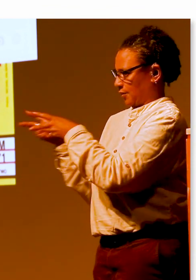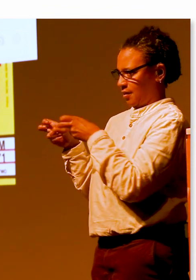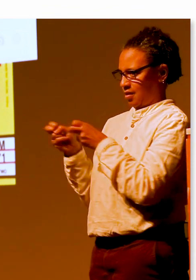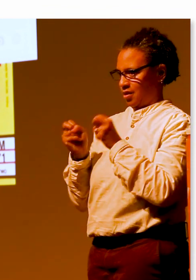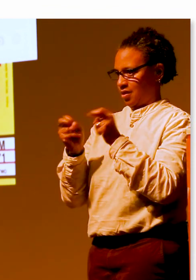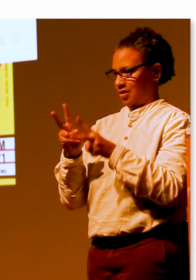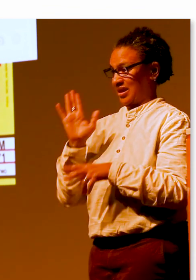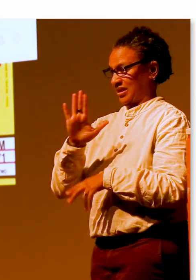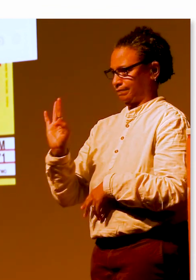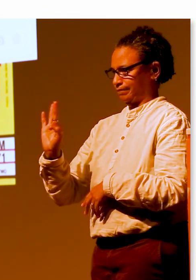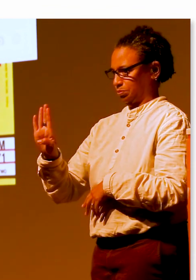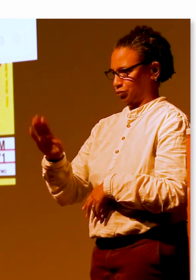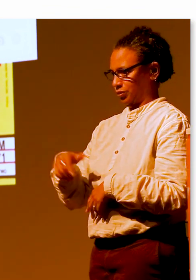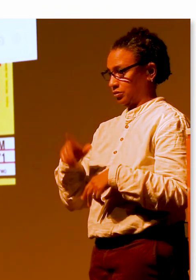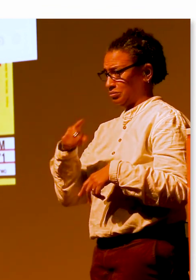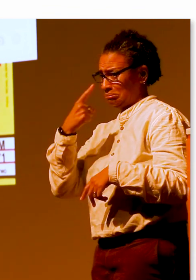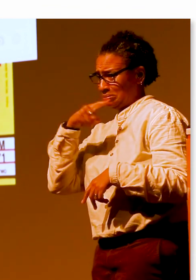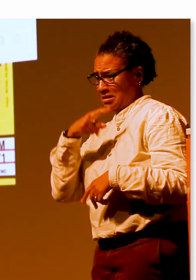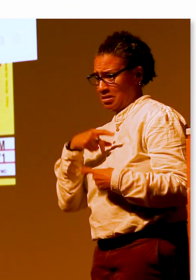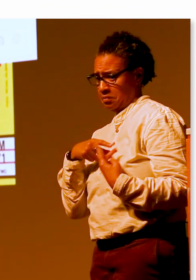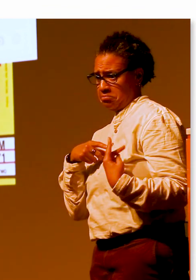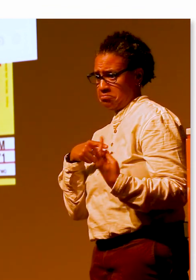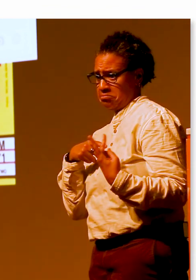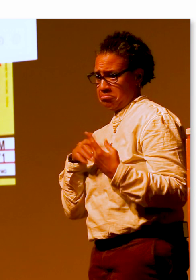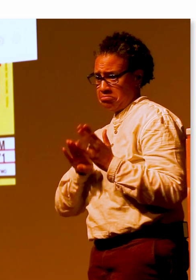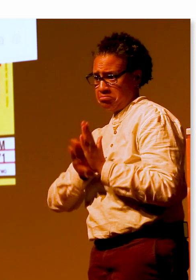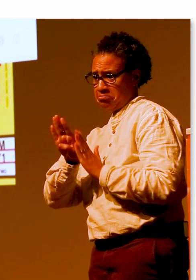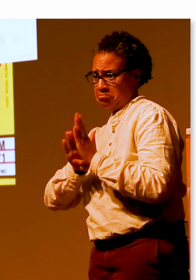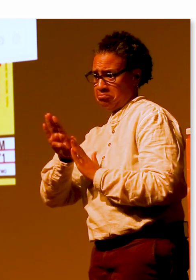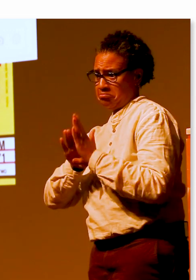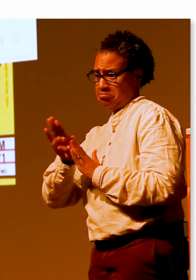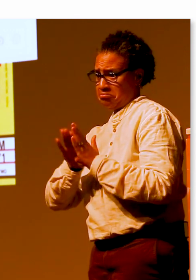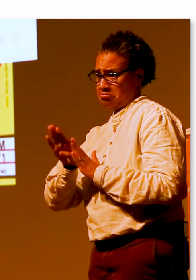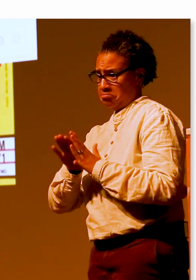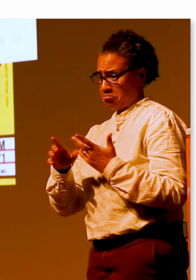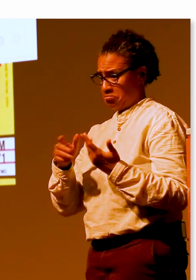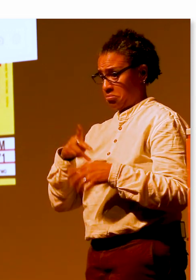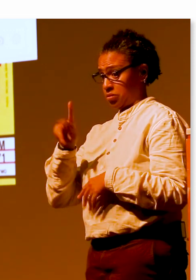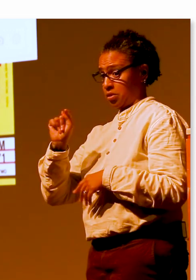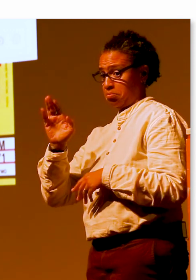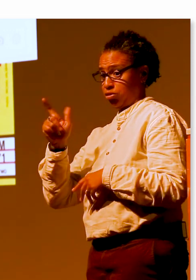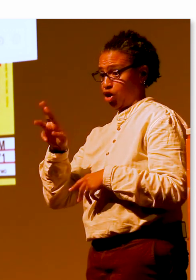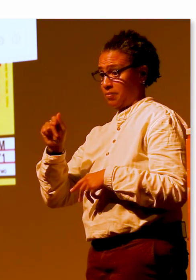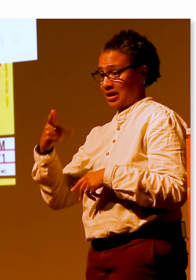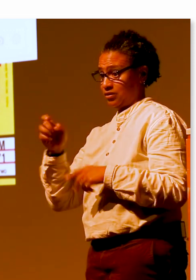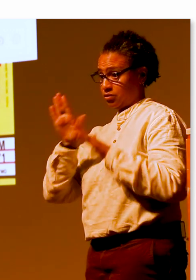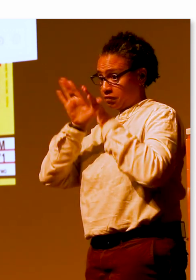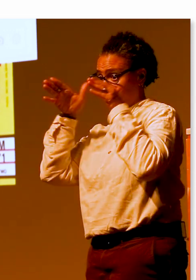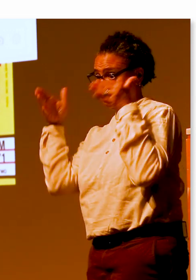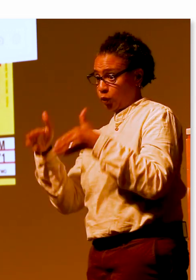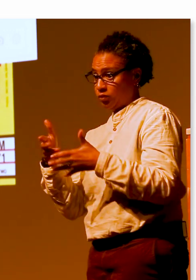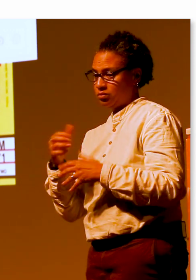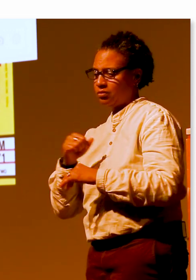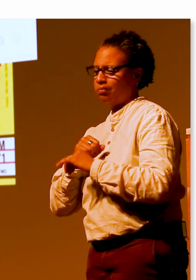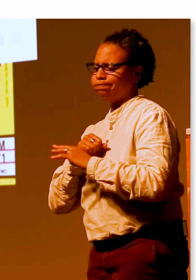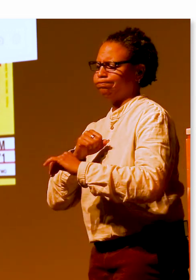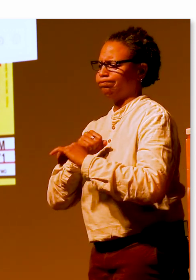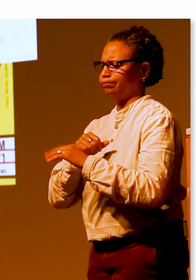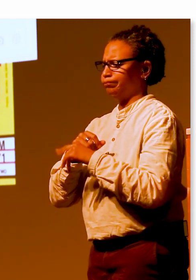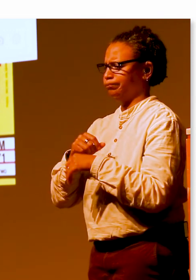join me in building out a Tumblr page that was interested in promoting the work of Black